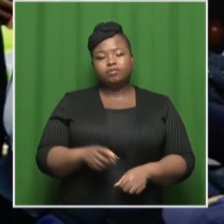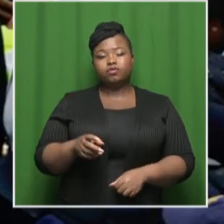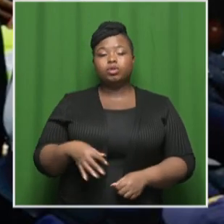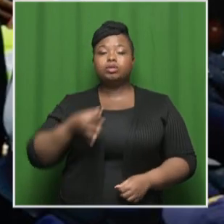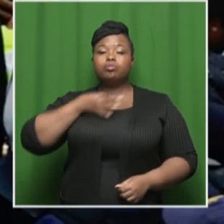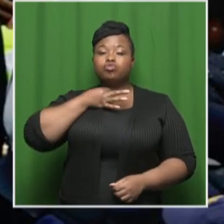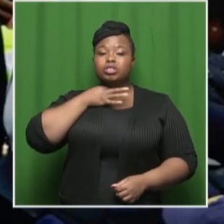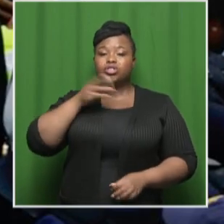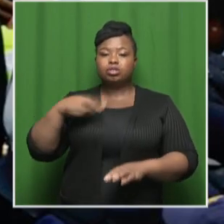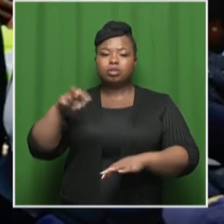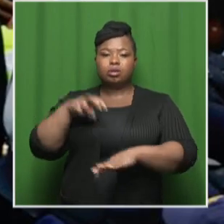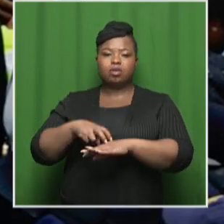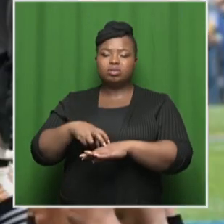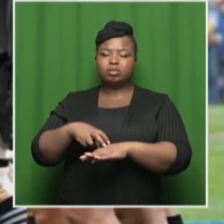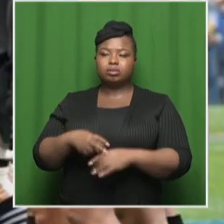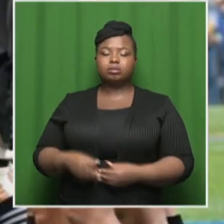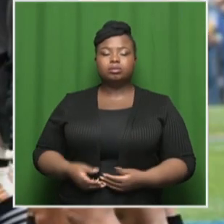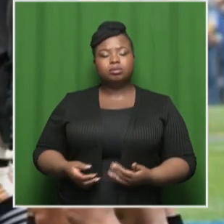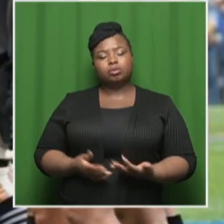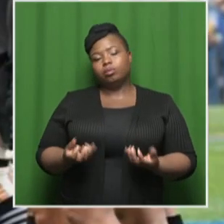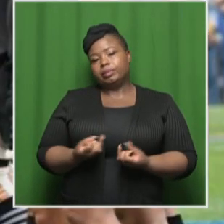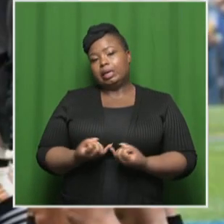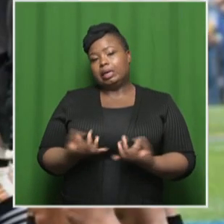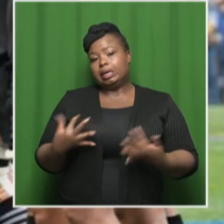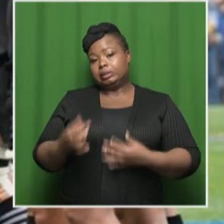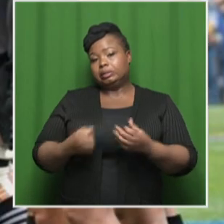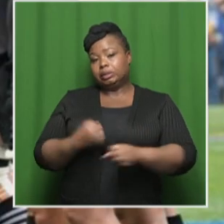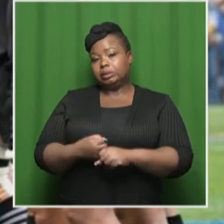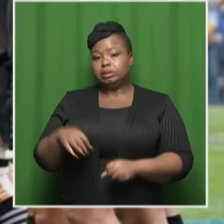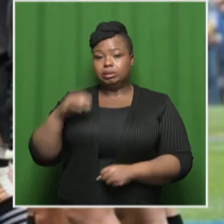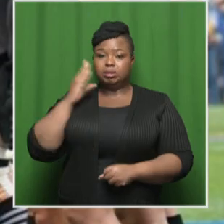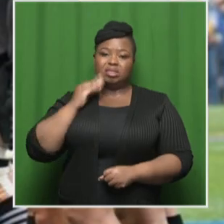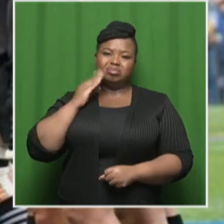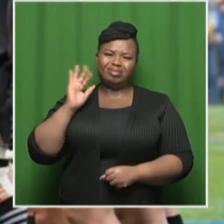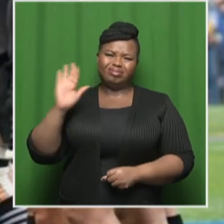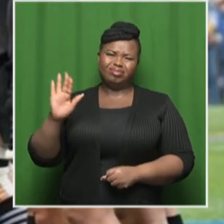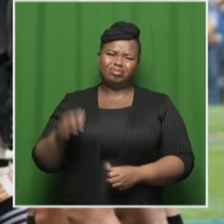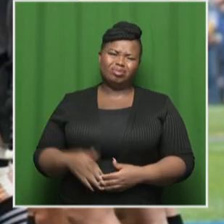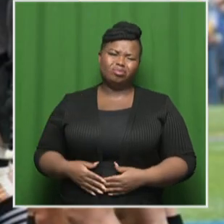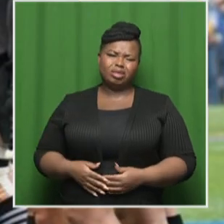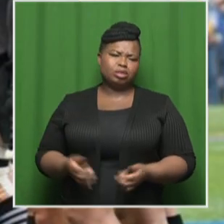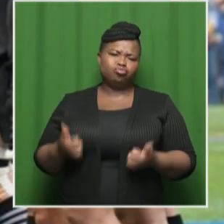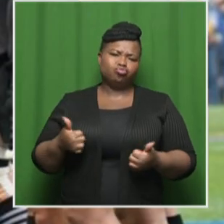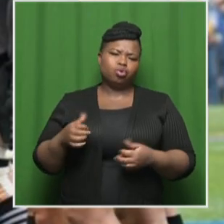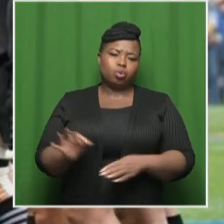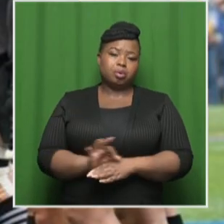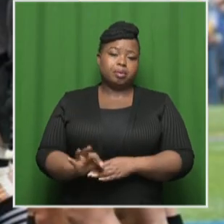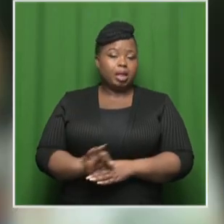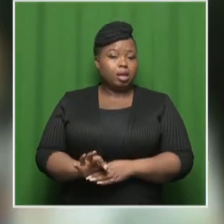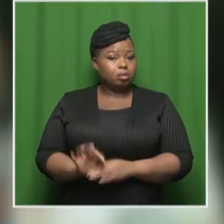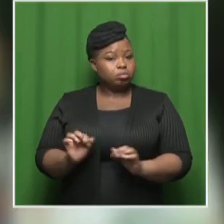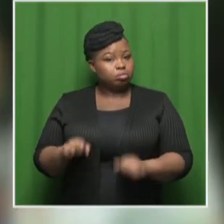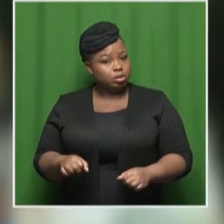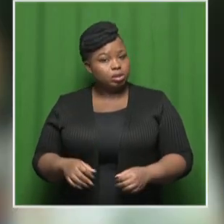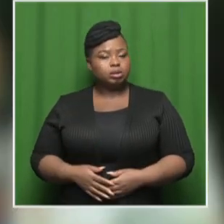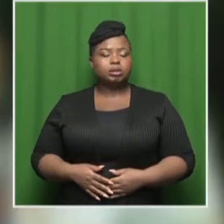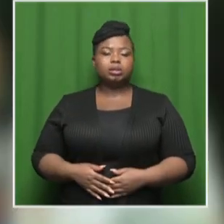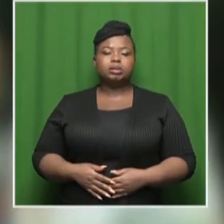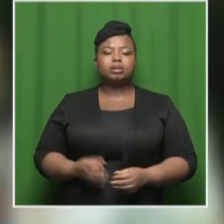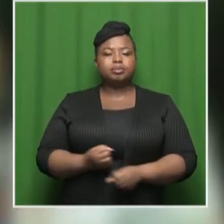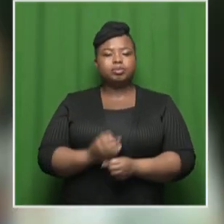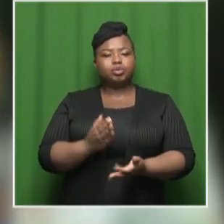Lions Tour is an institution of many, many years. We are just starting it. So it's all about good planning, making sure the